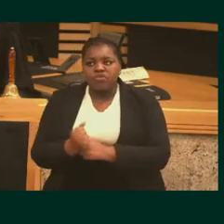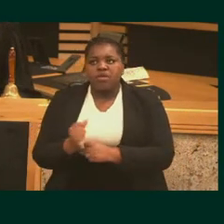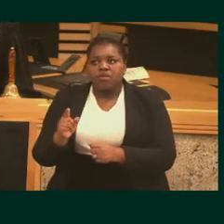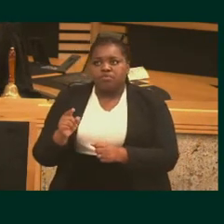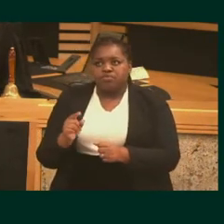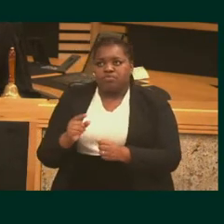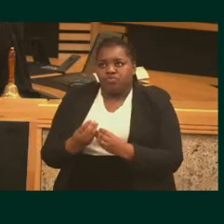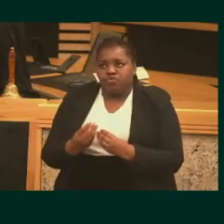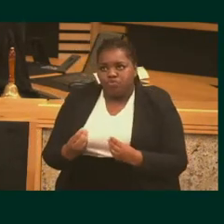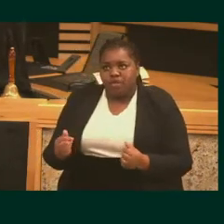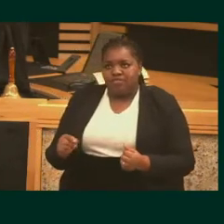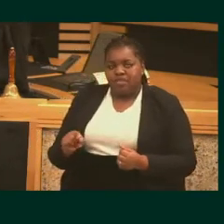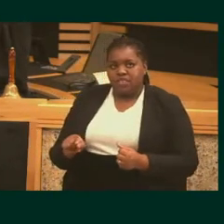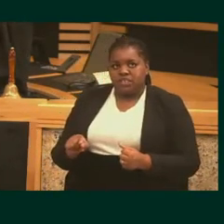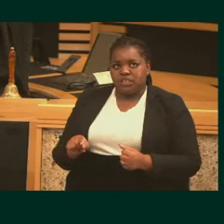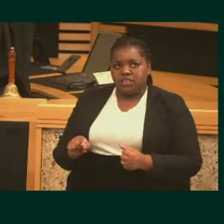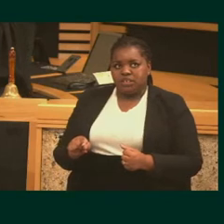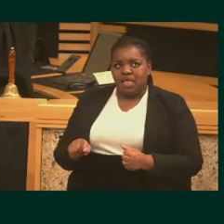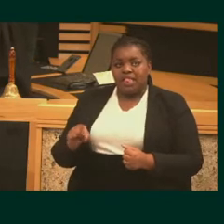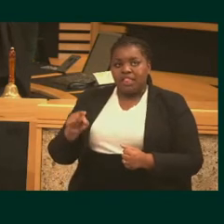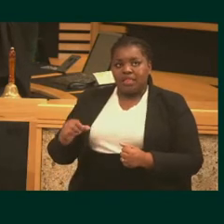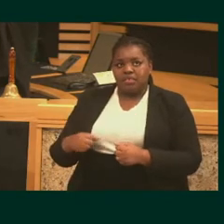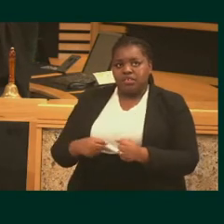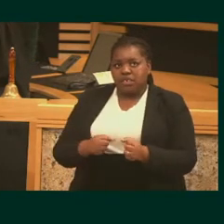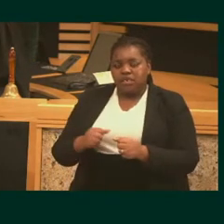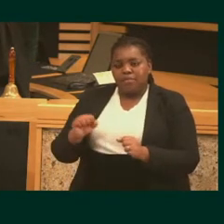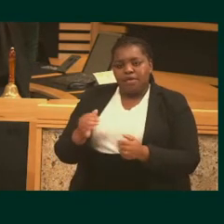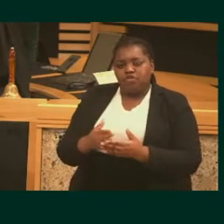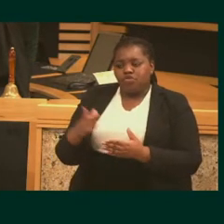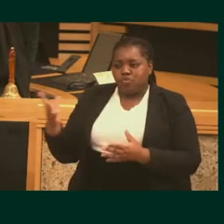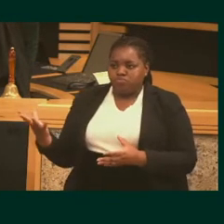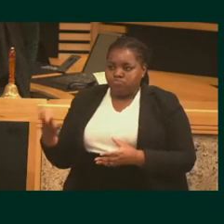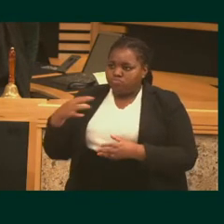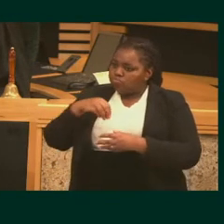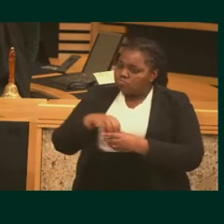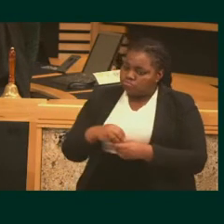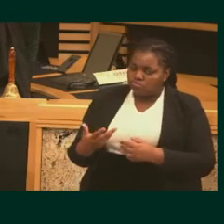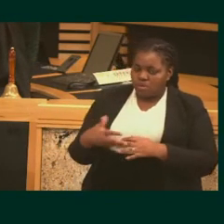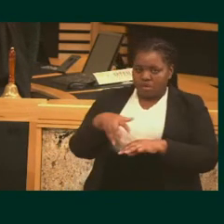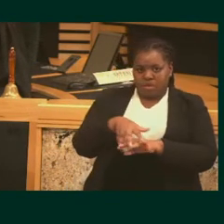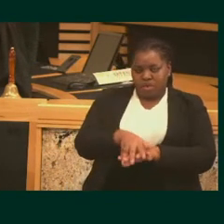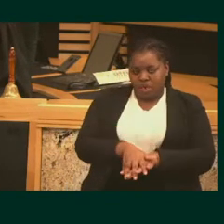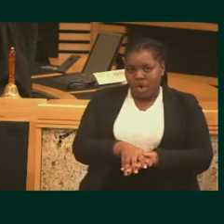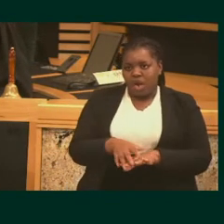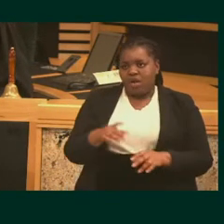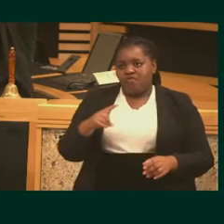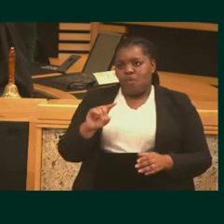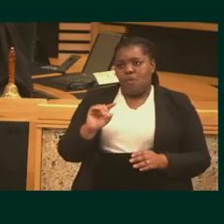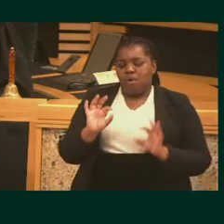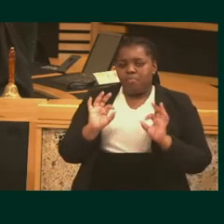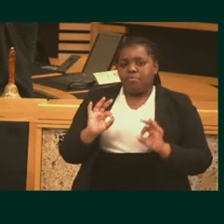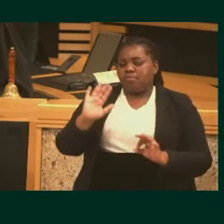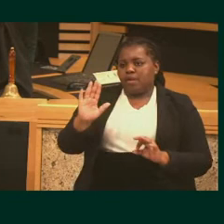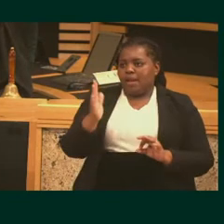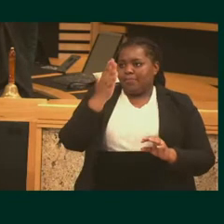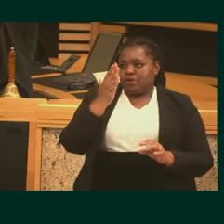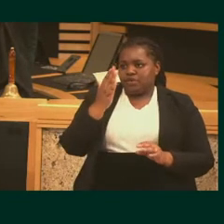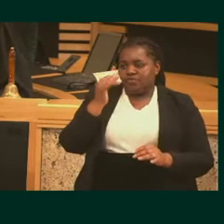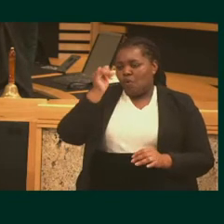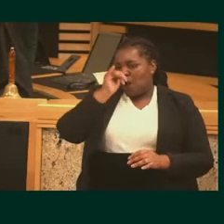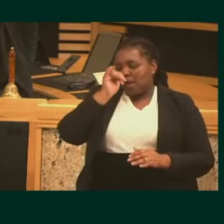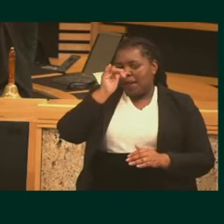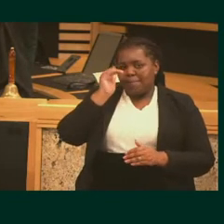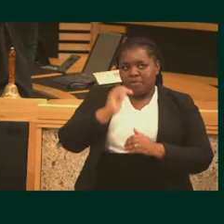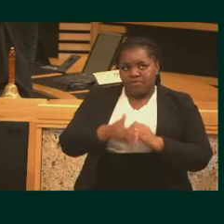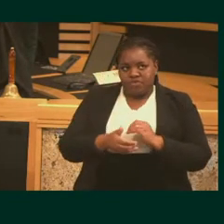safety this strategy must Encompass an integrated multis sectoral approach to crime prevention